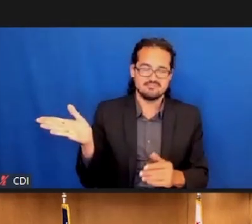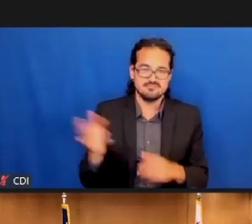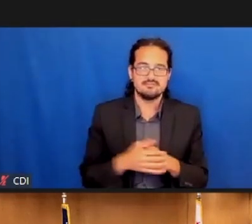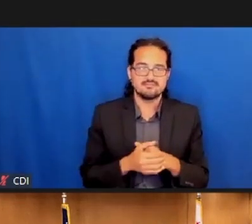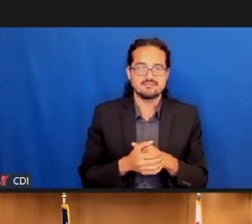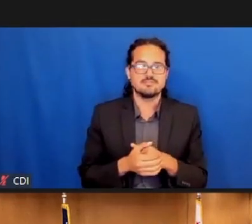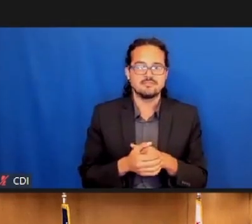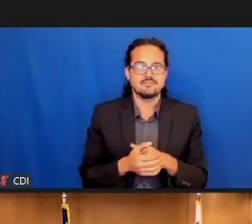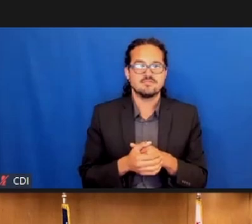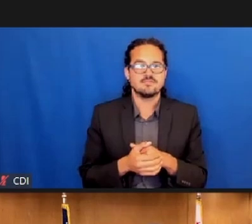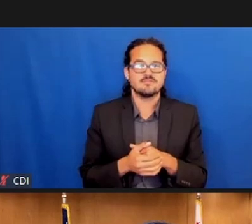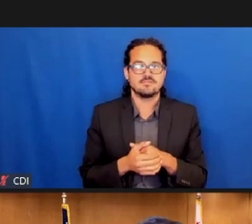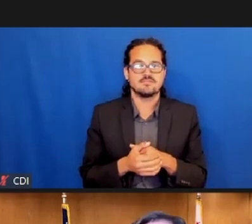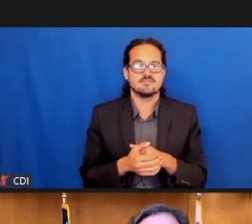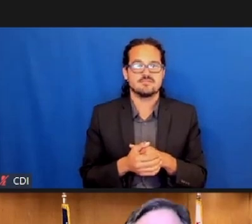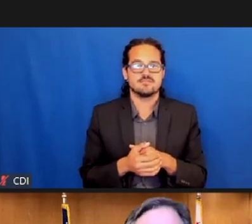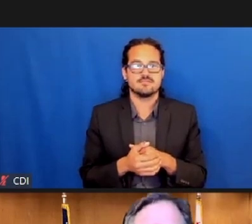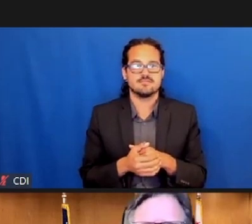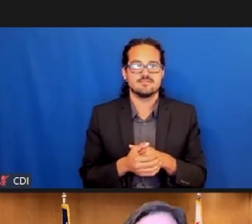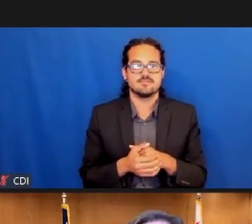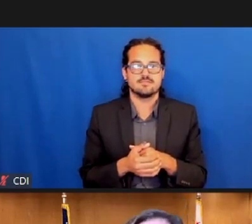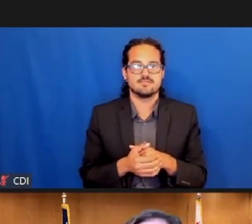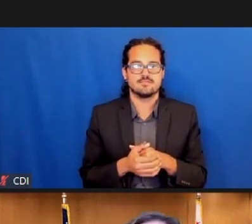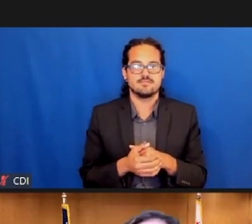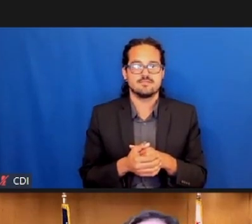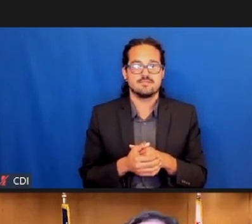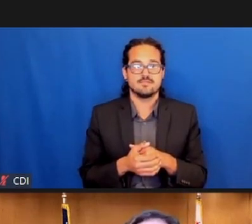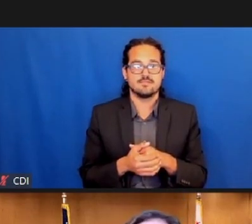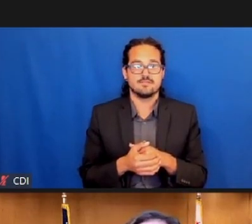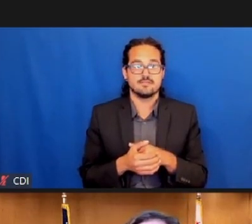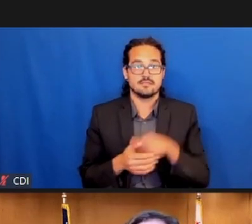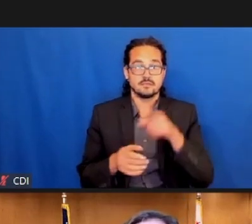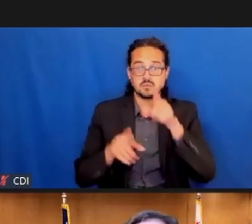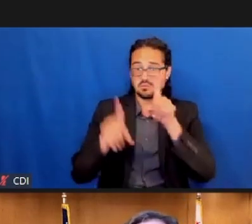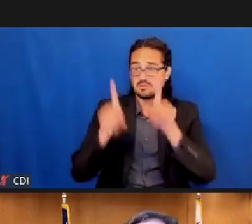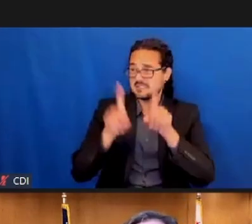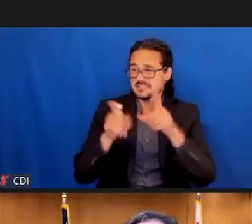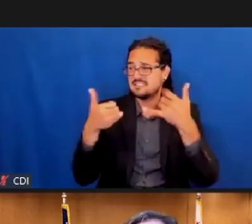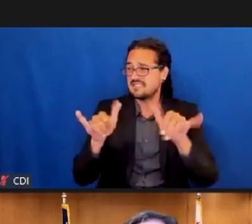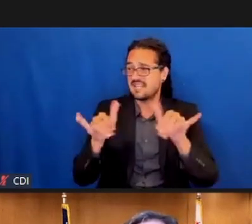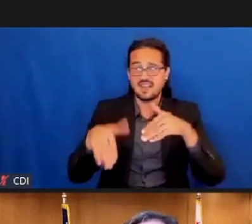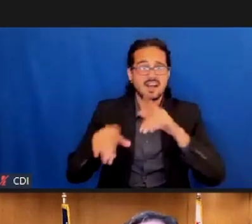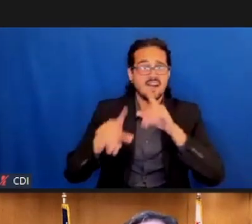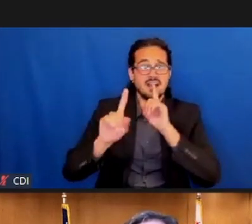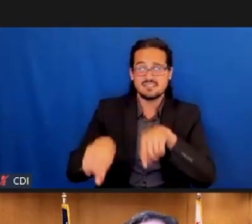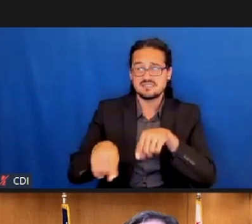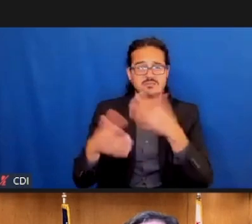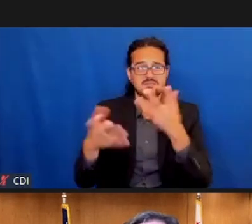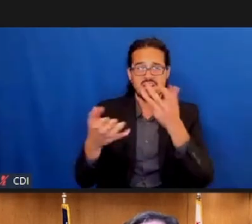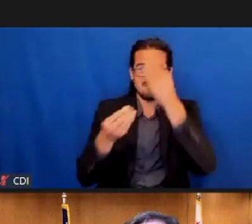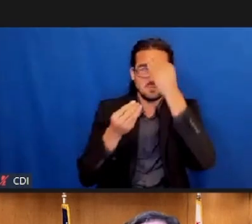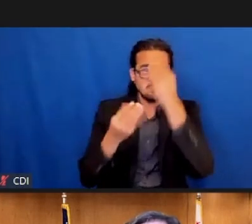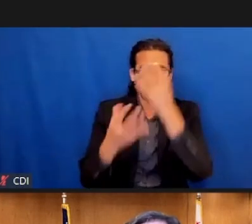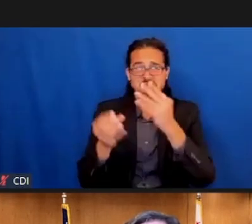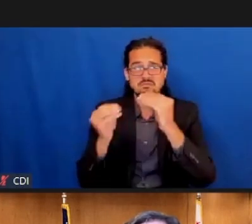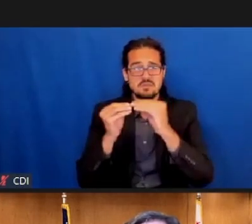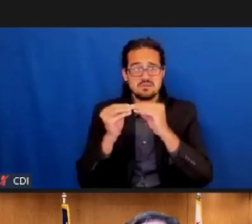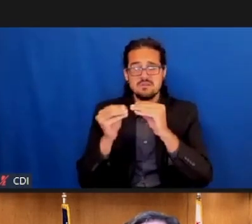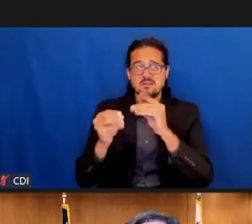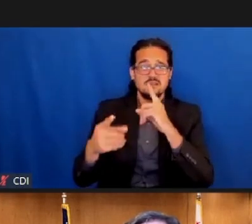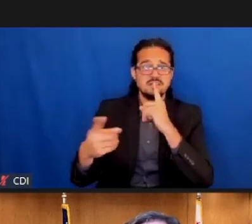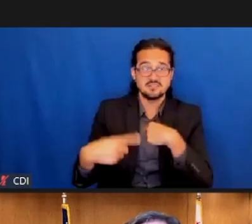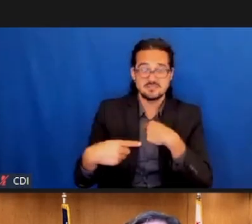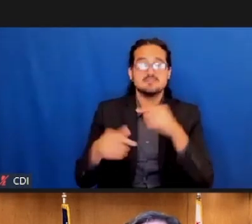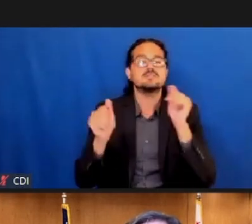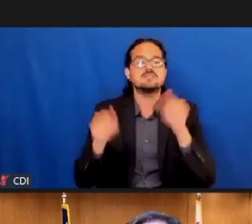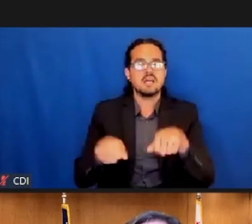don't worry, our COVID-19 response team is ready. You can also contact them via that website. And finally, I'd like to extend one